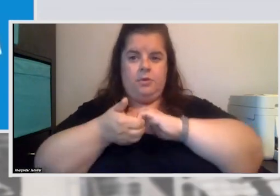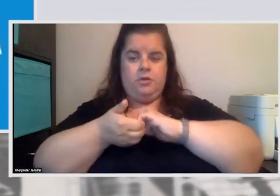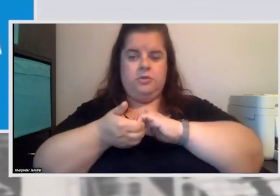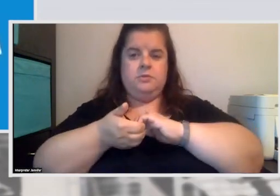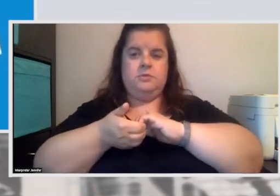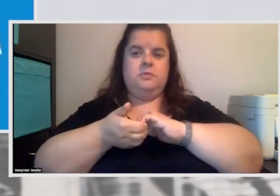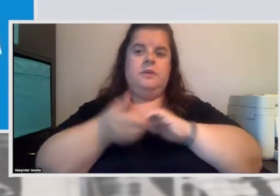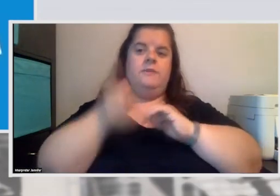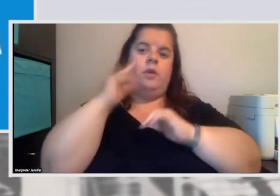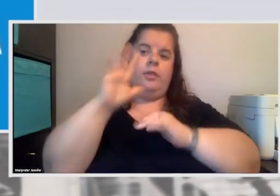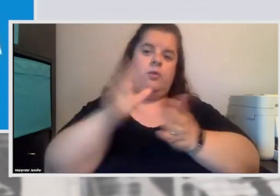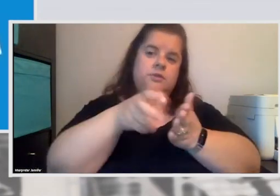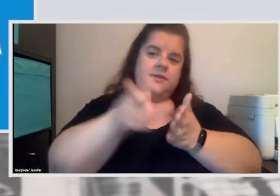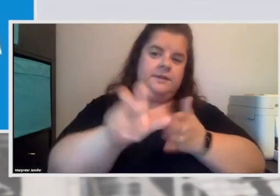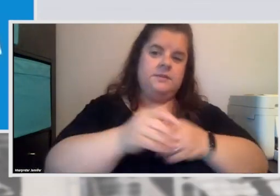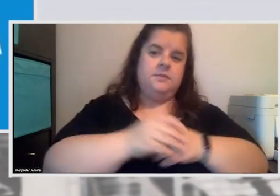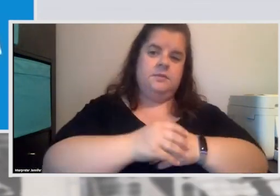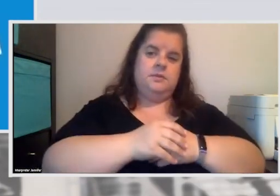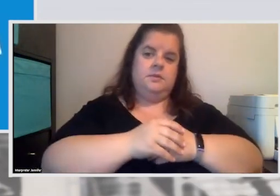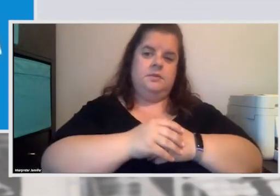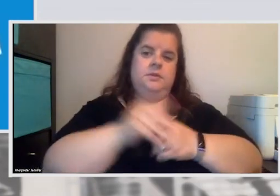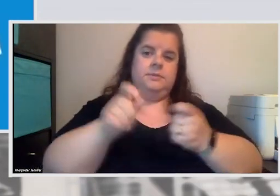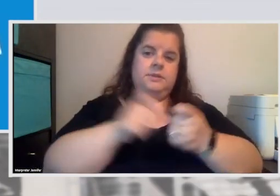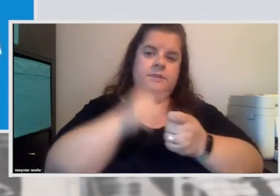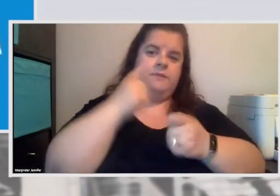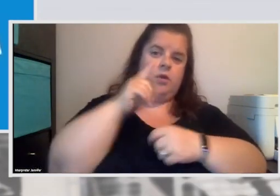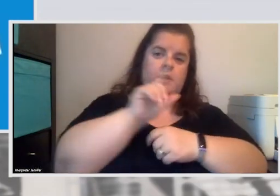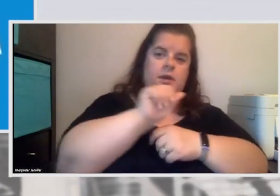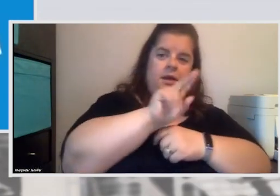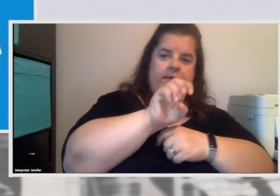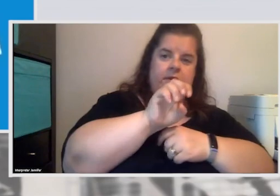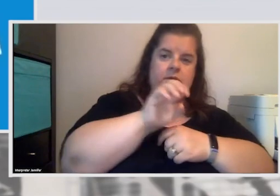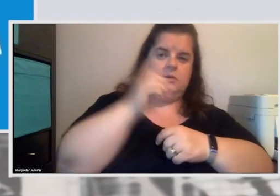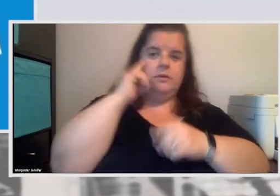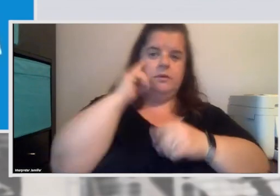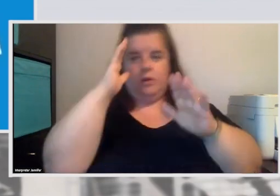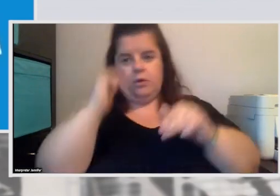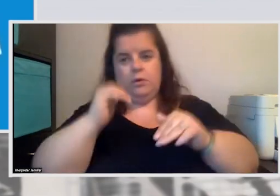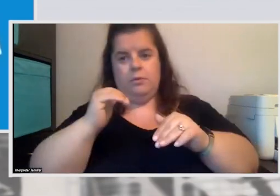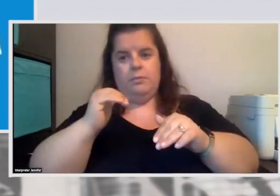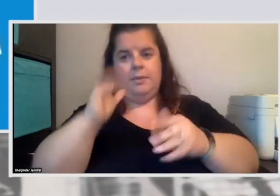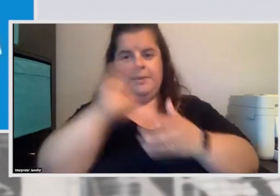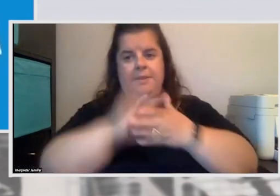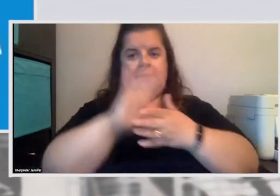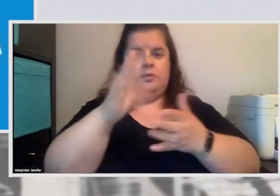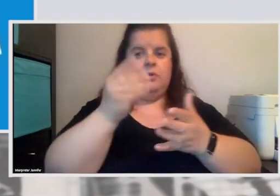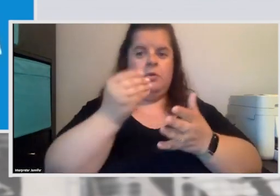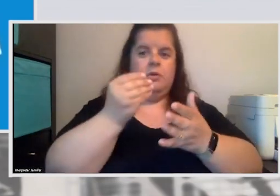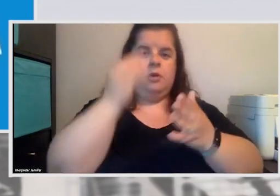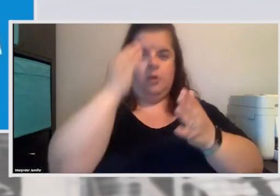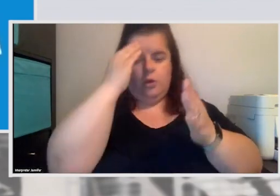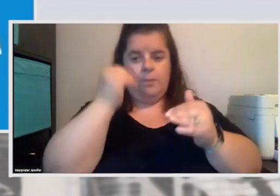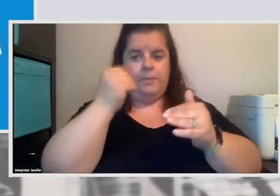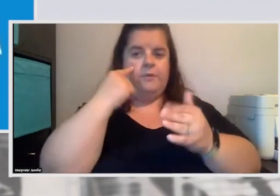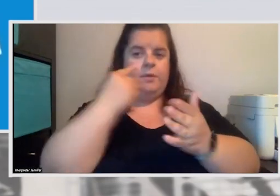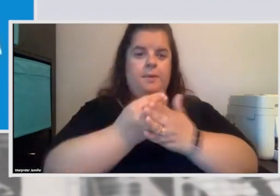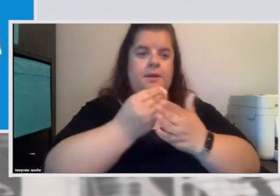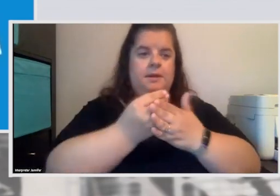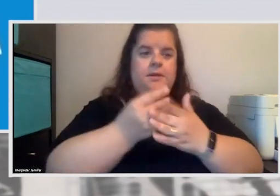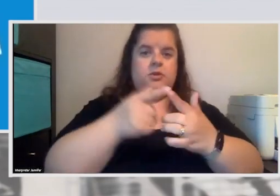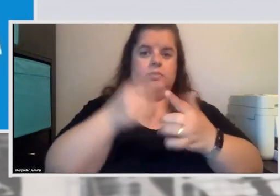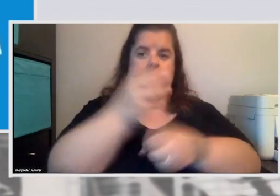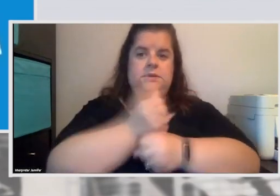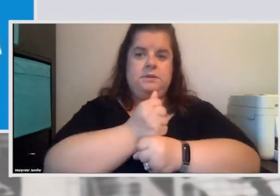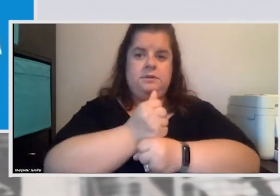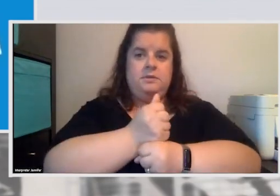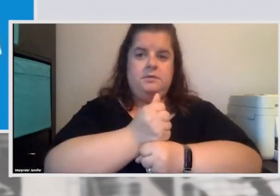investments. But specific to your question on the Avenues of Hope, I believe you're referring to the monies that we're hopeful to receive that